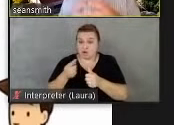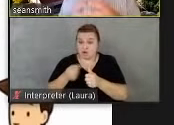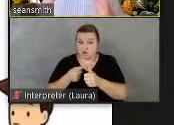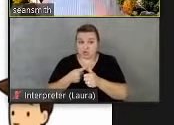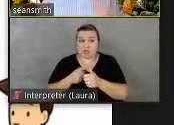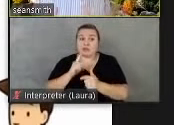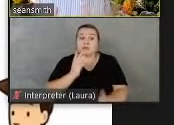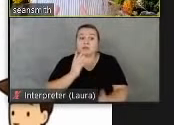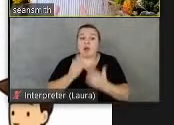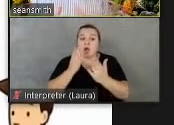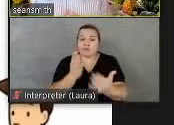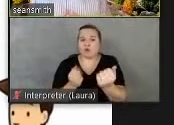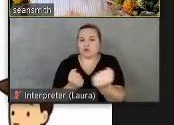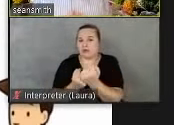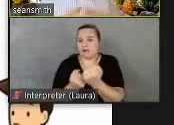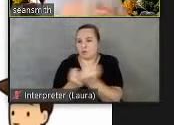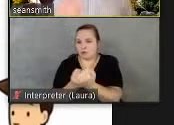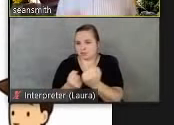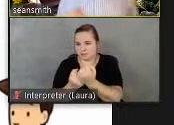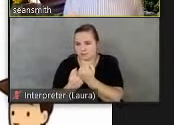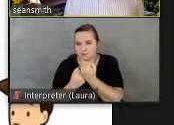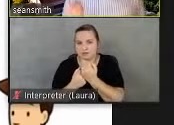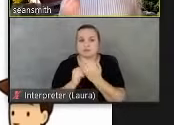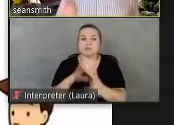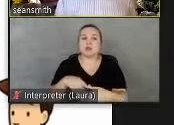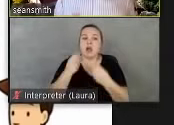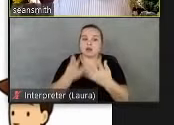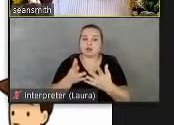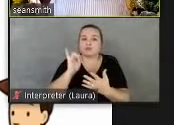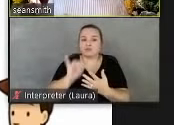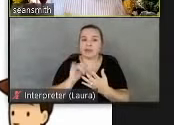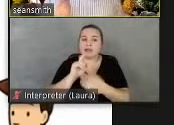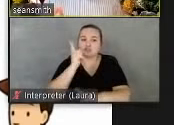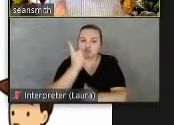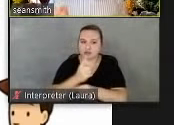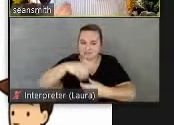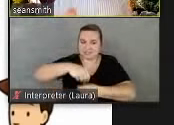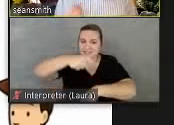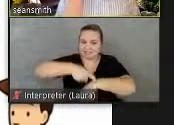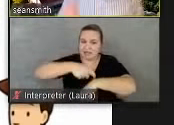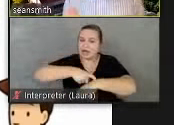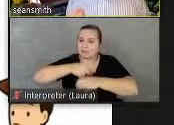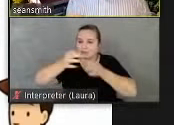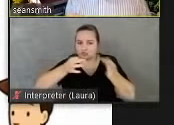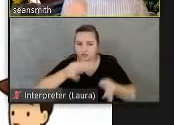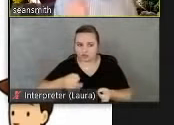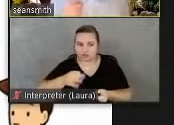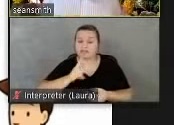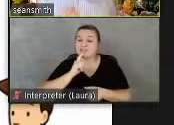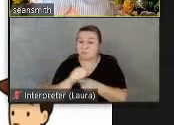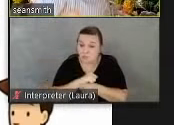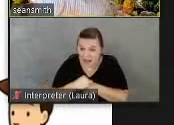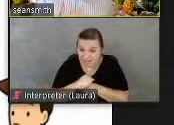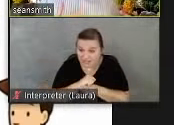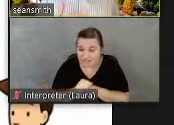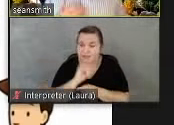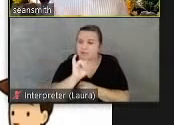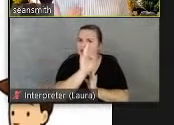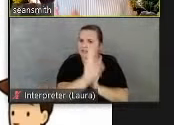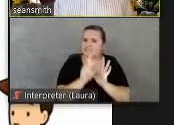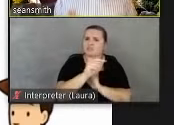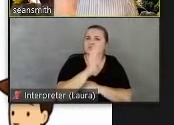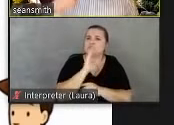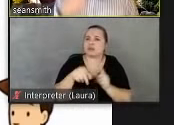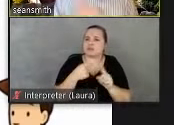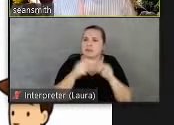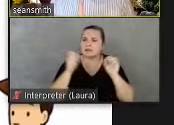offers reinforcement. It offers that just-in-time learning. It offers opportunities to practice. That video, she talks about the ability